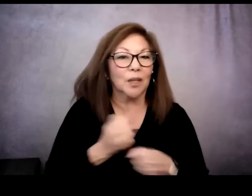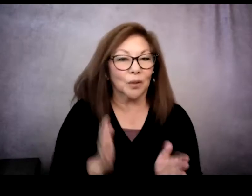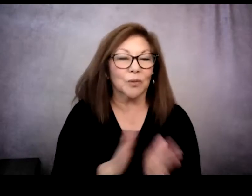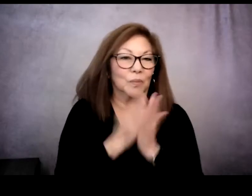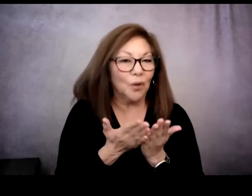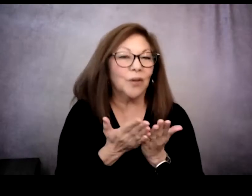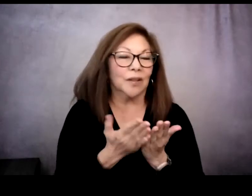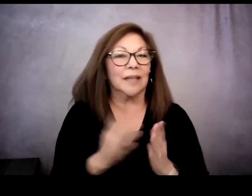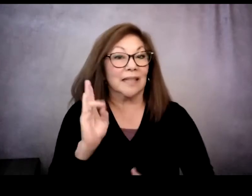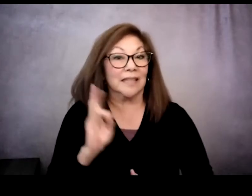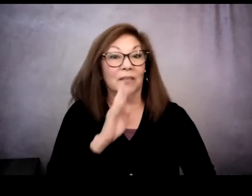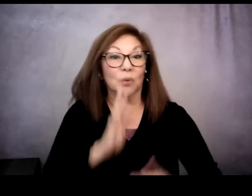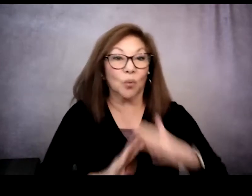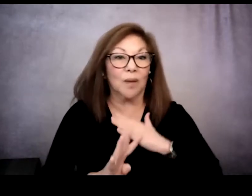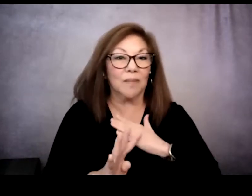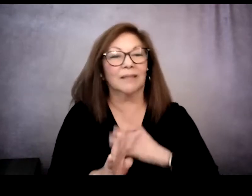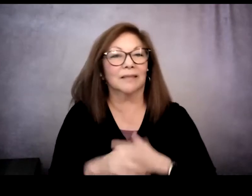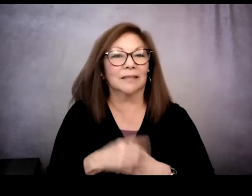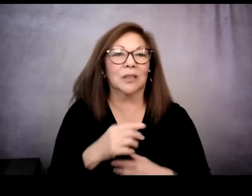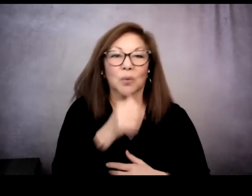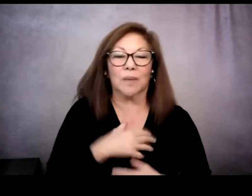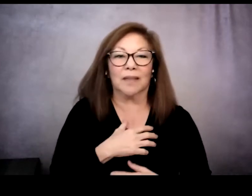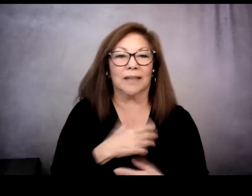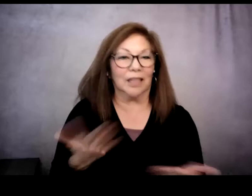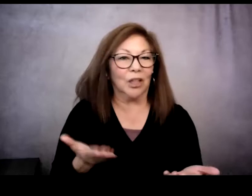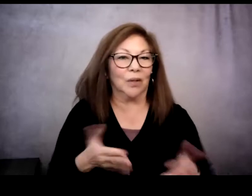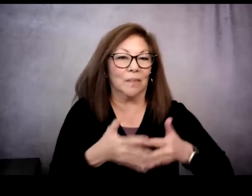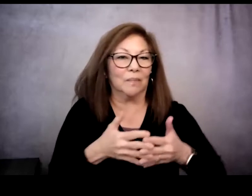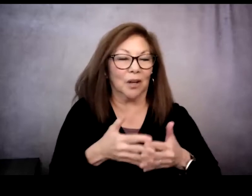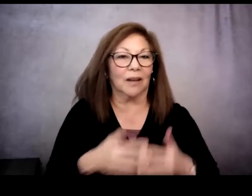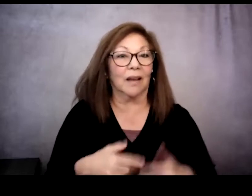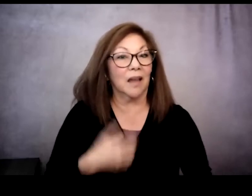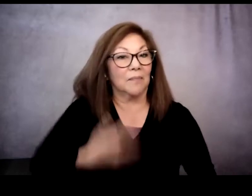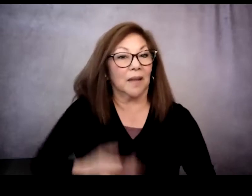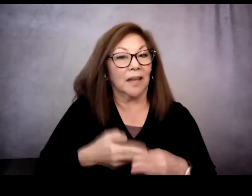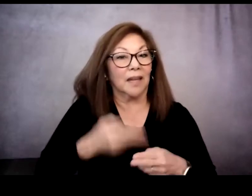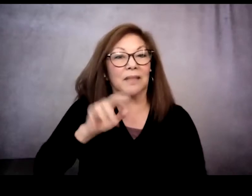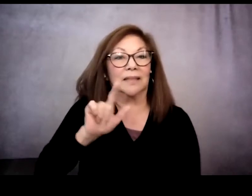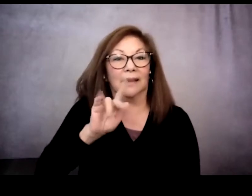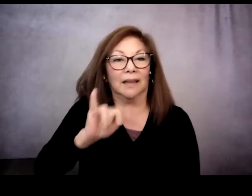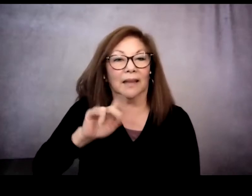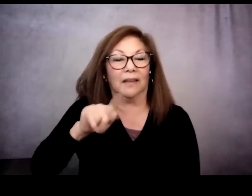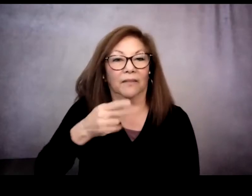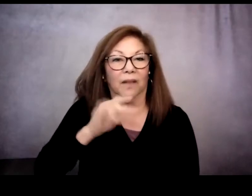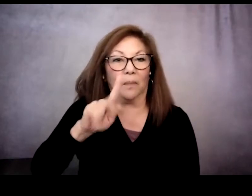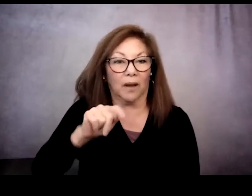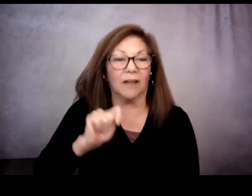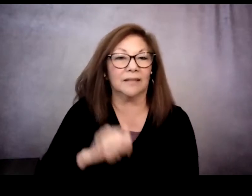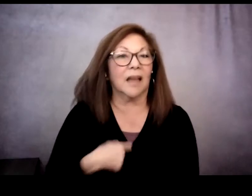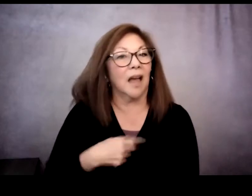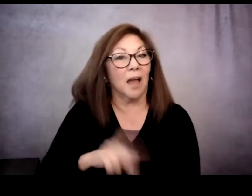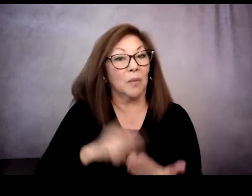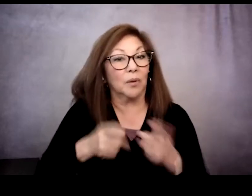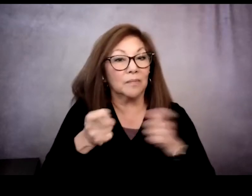Revolutionized Food in America. My name is Lily Philpott. I am the programs manager at the Asian American Writers Workshop, and